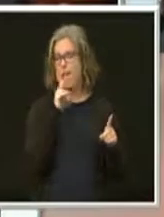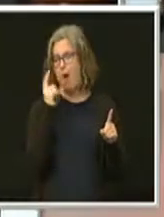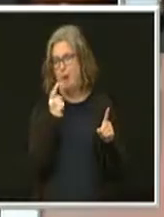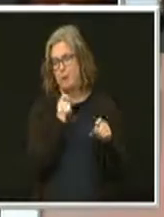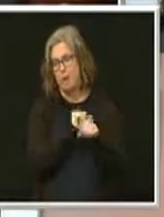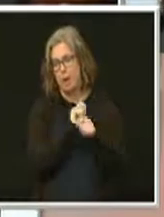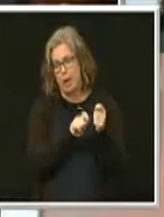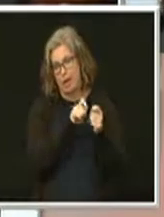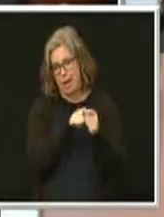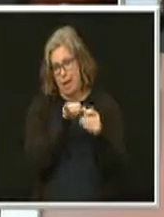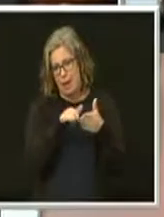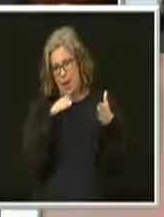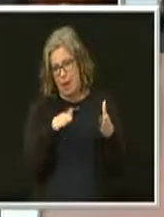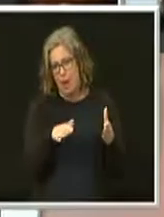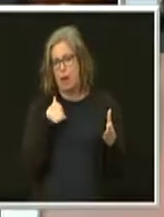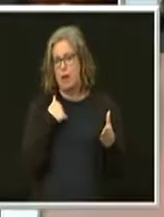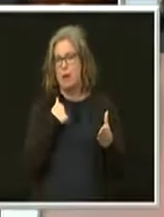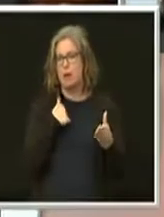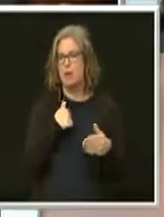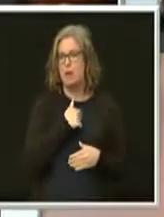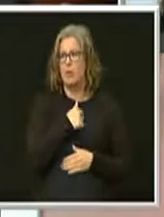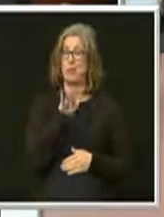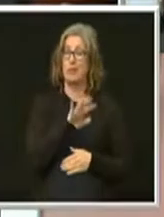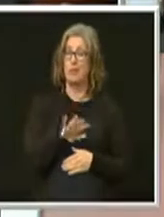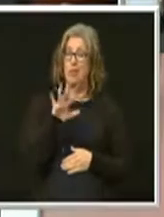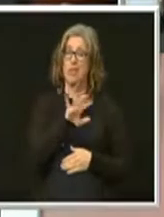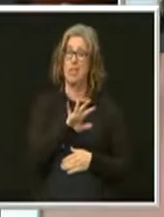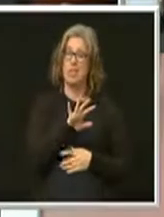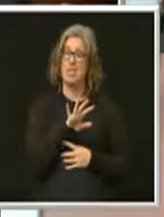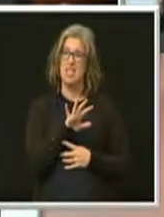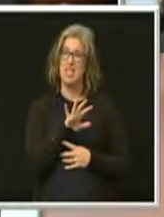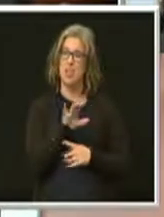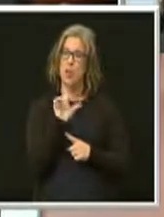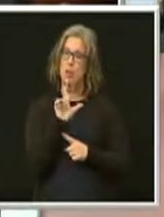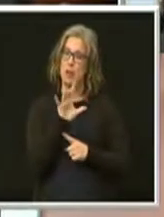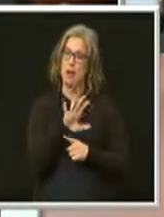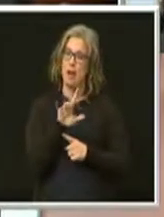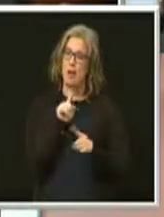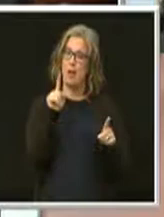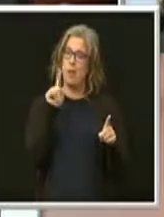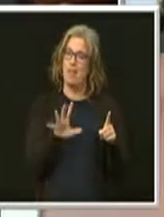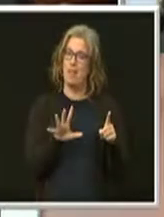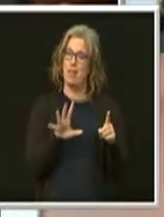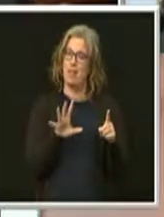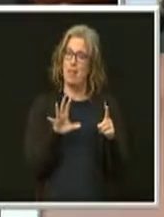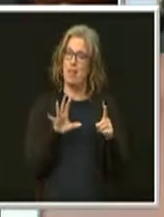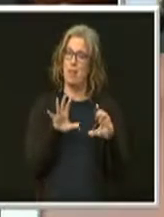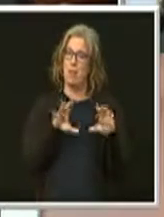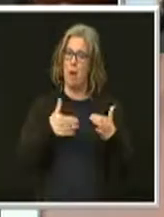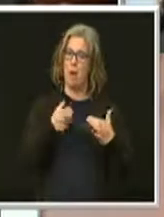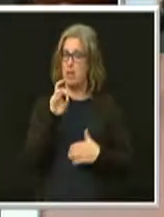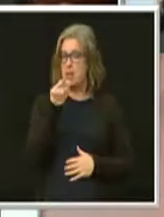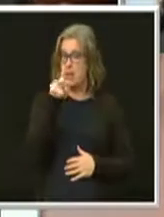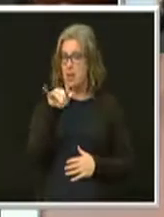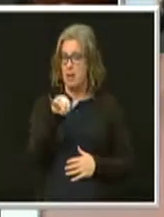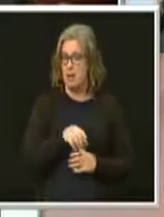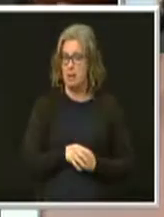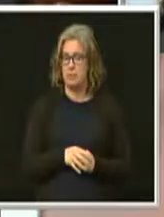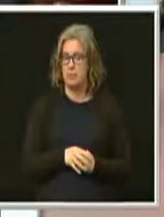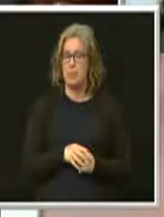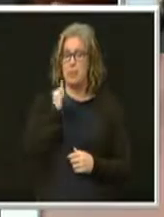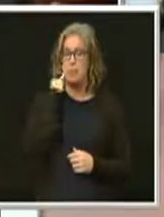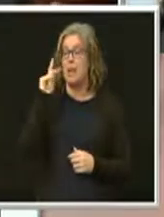work exactly this way, but it will work roughly that way. Louisville is about 1/5 the population of Kentucky. So